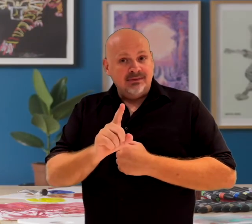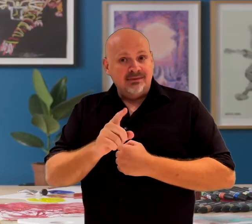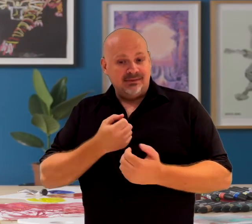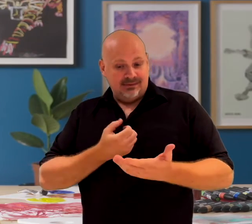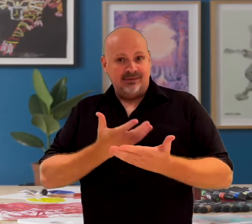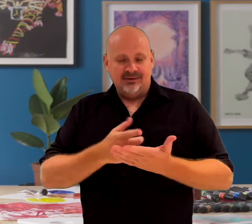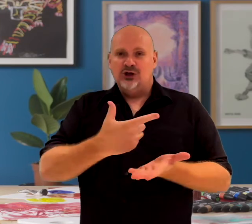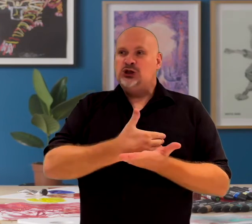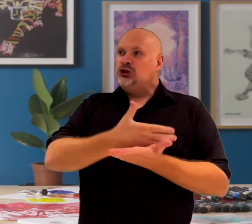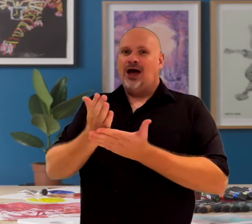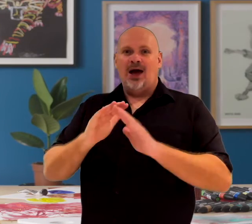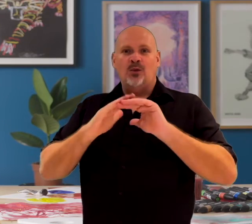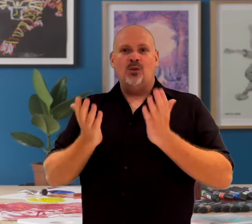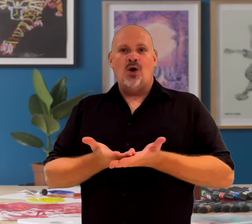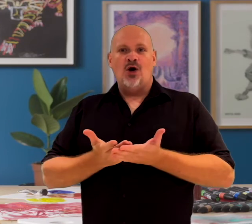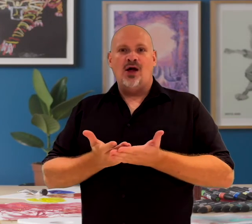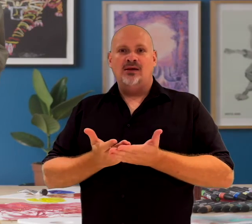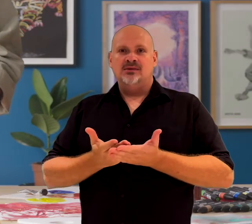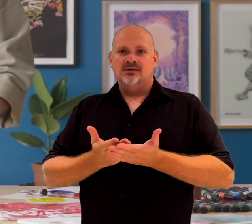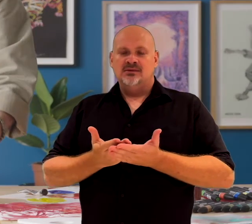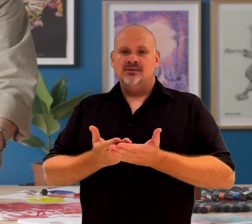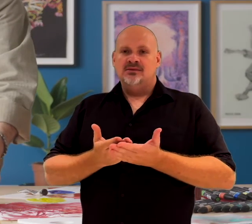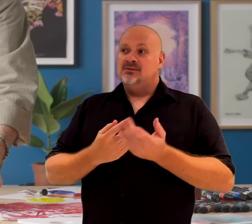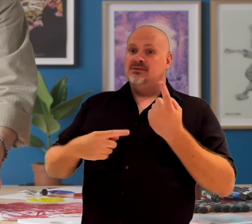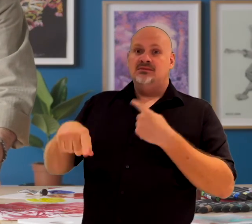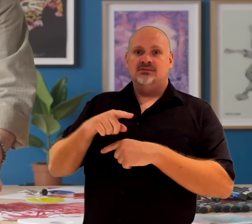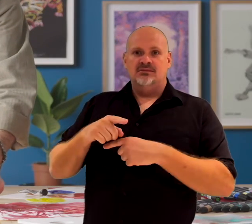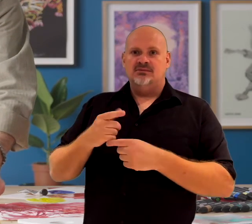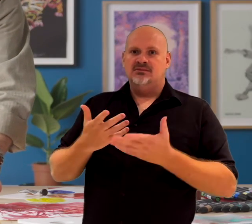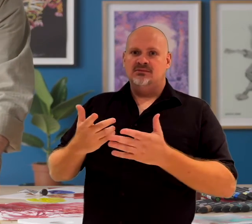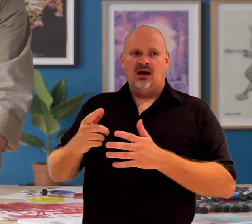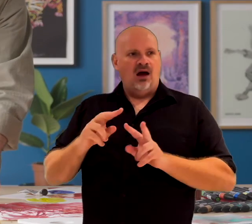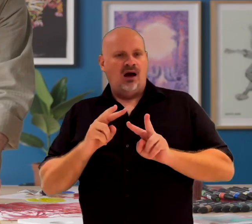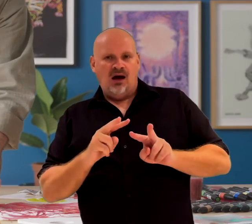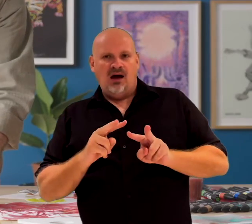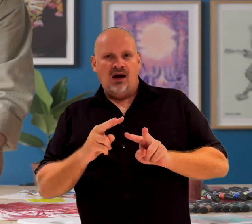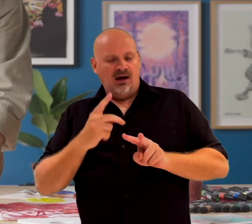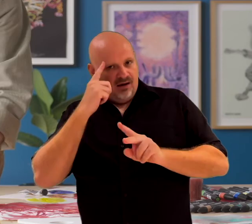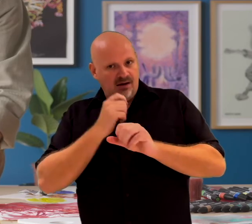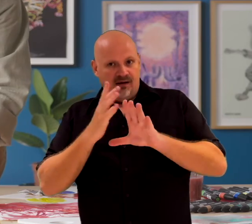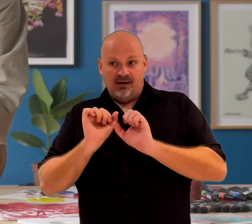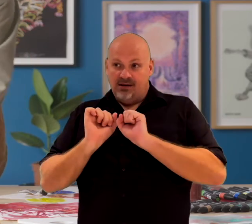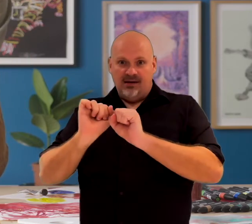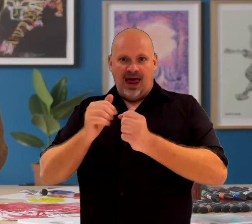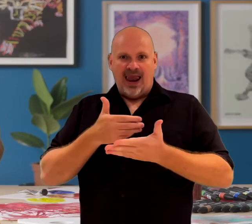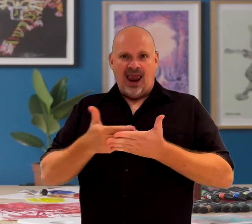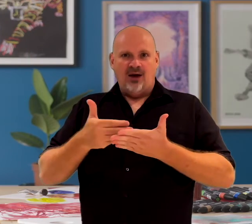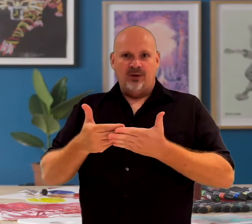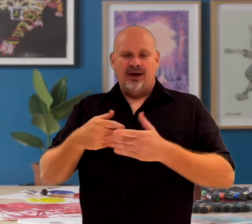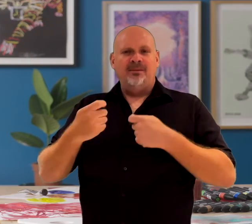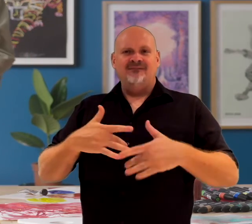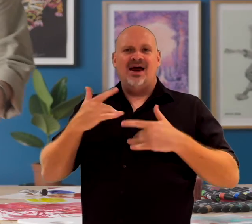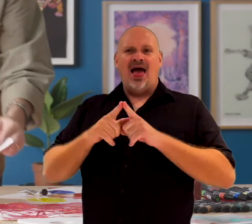time, you are sharing it with the world, but in a way that it allows them to imagine